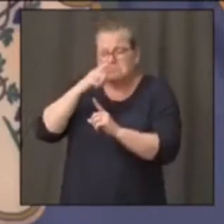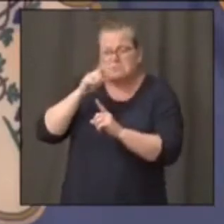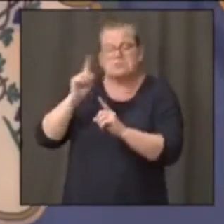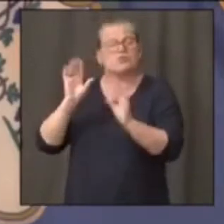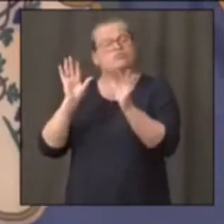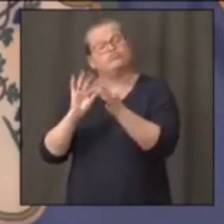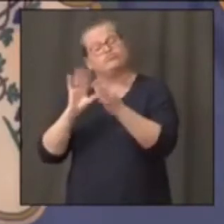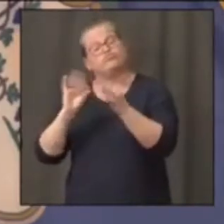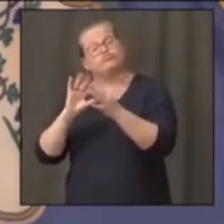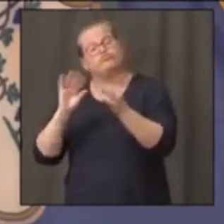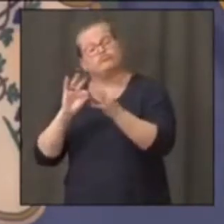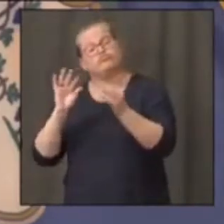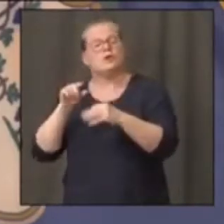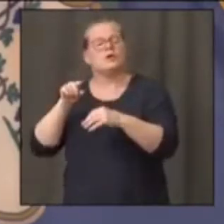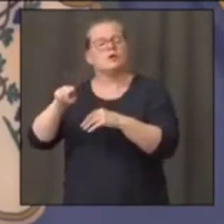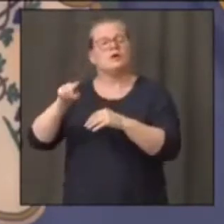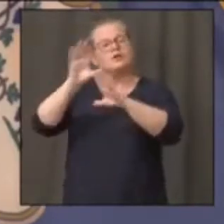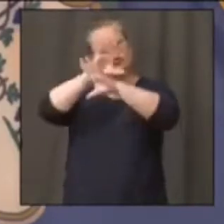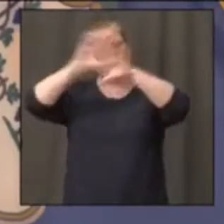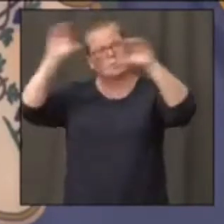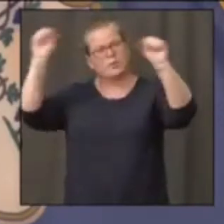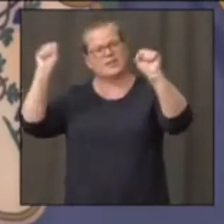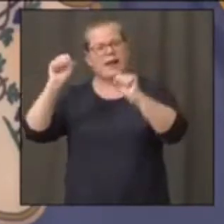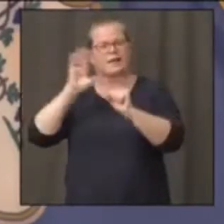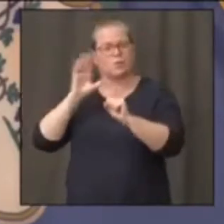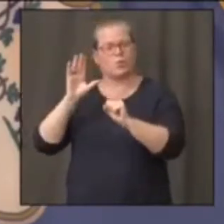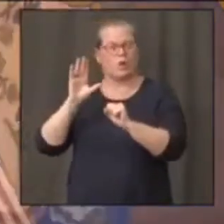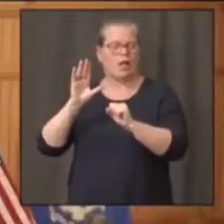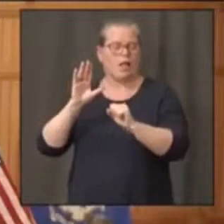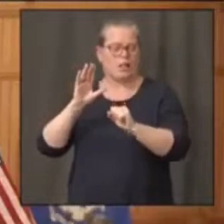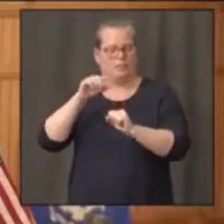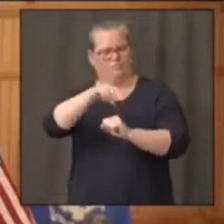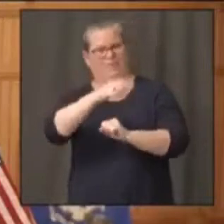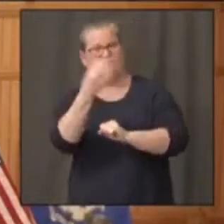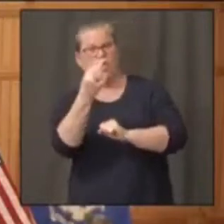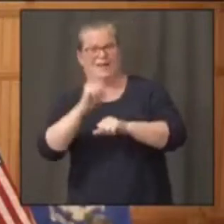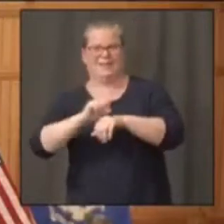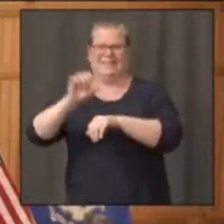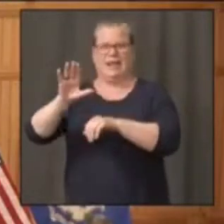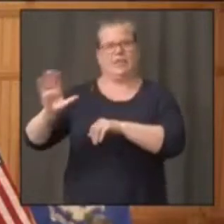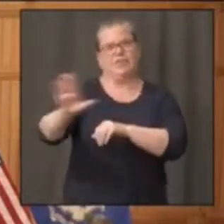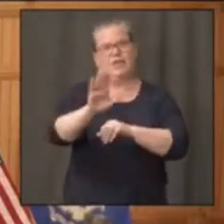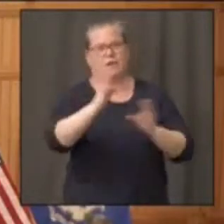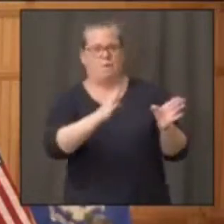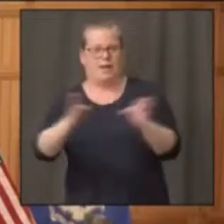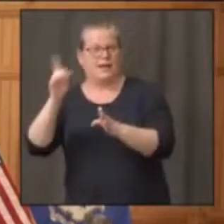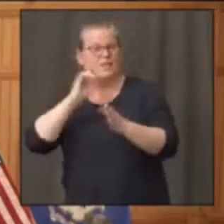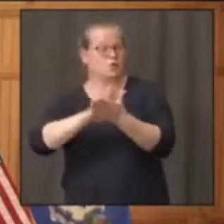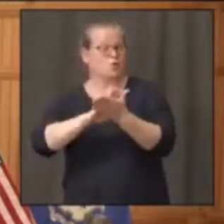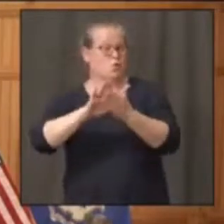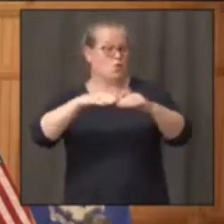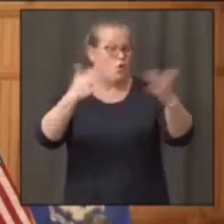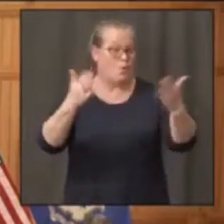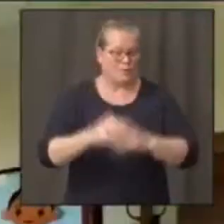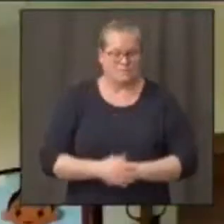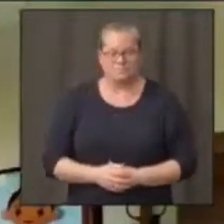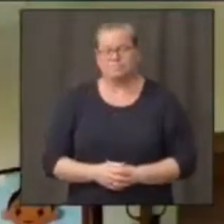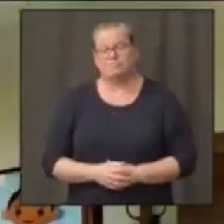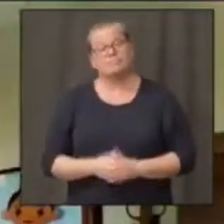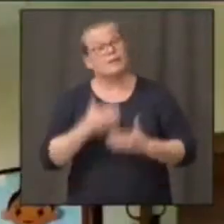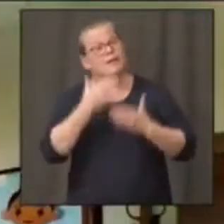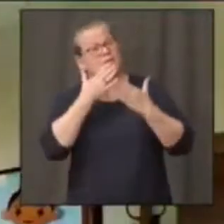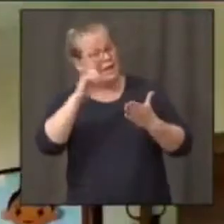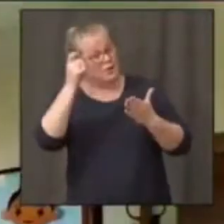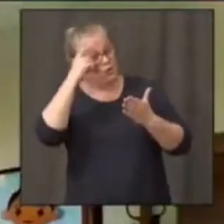their best way to reopen schools. Miguel? Sure. Thank you, Governor. Glad to be here with you all. You know, I just want to